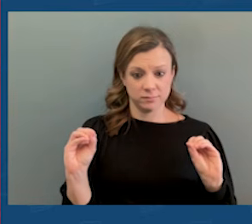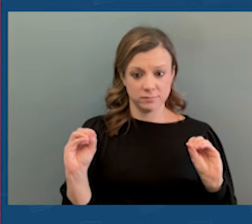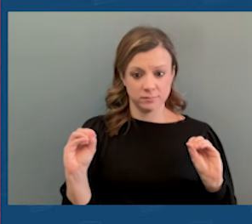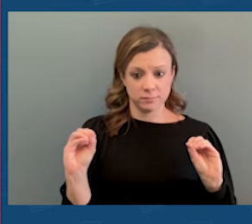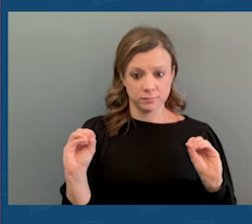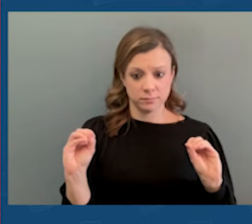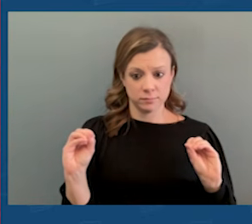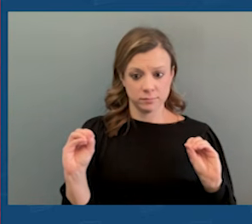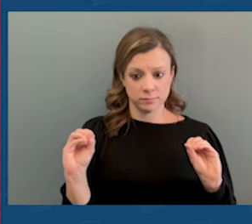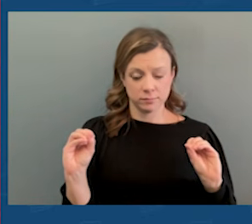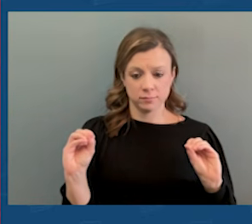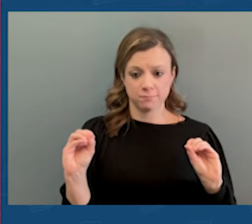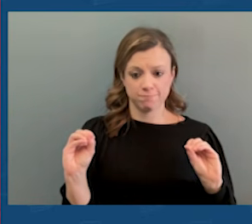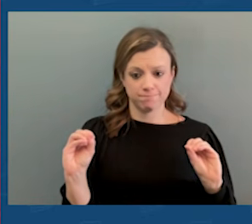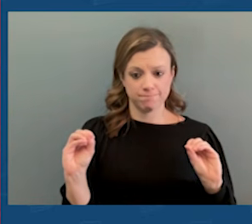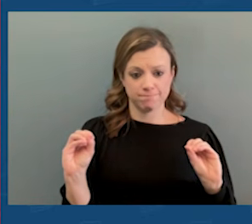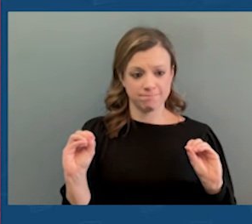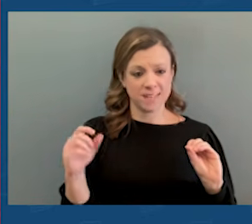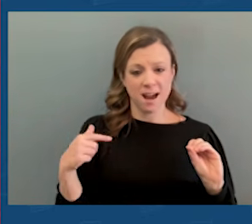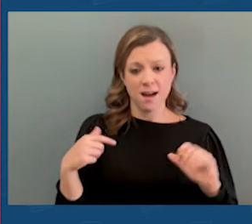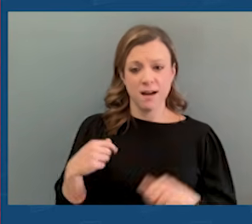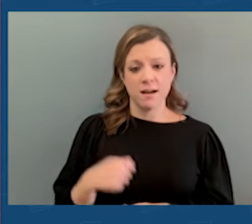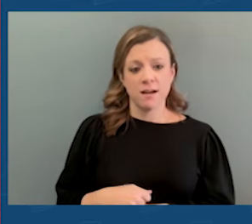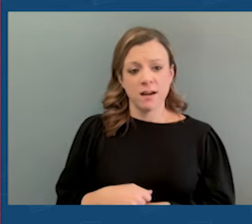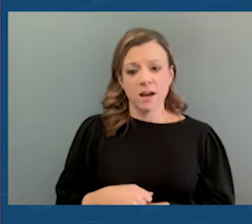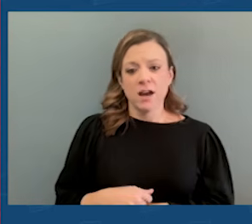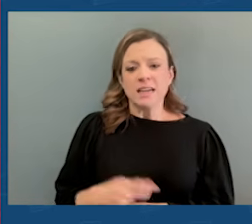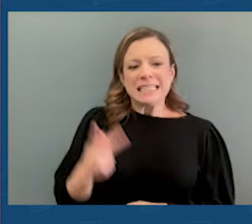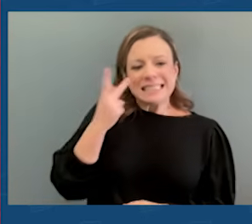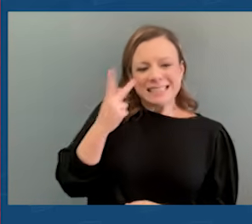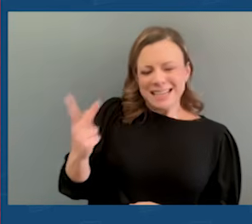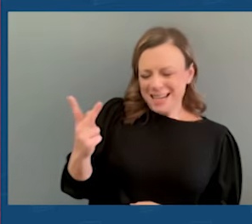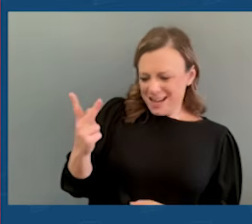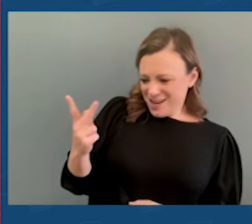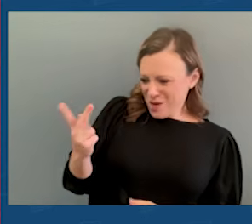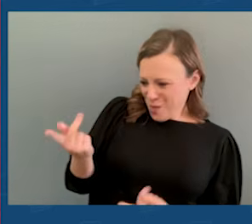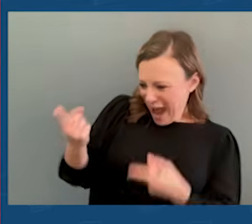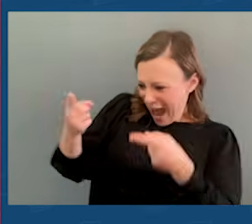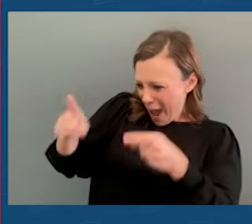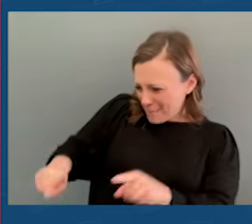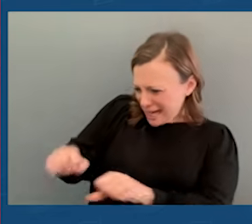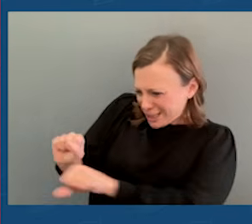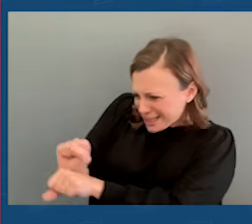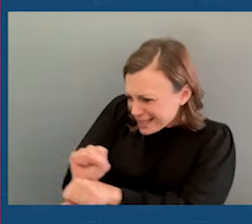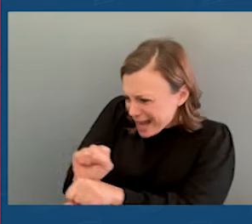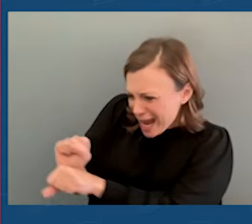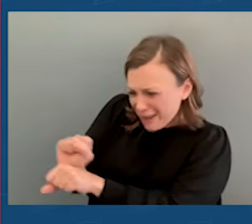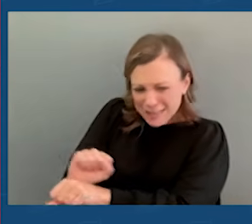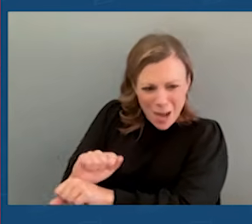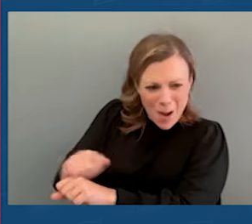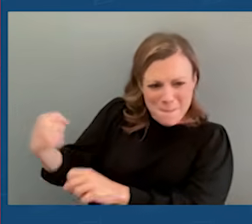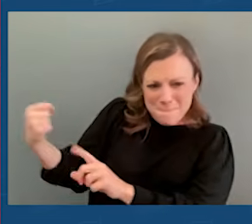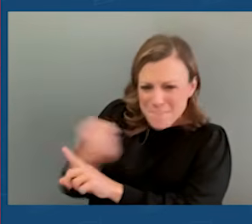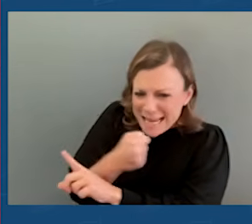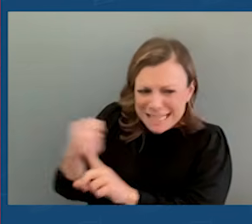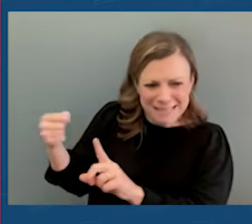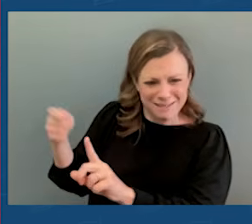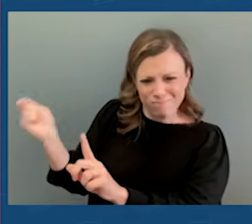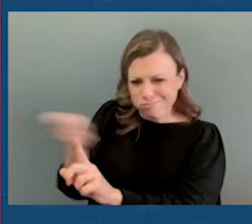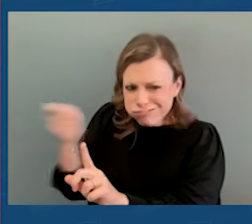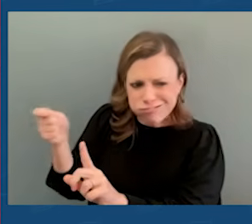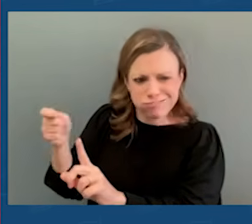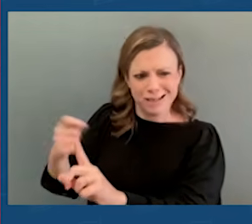looked at what the enslaved, beaten, starved